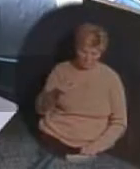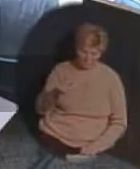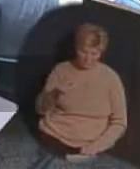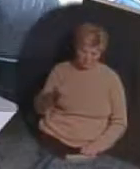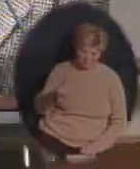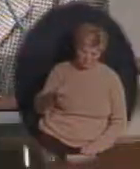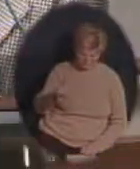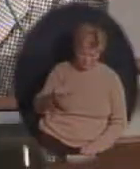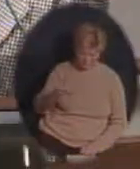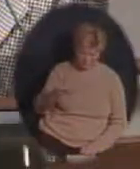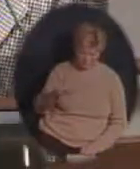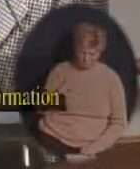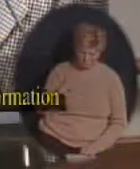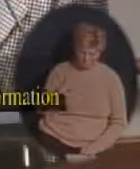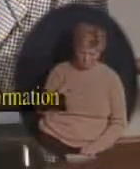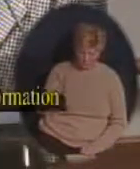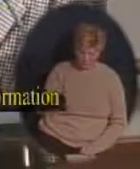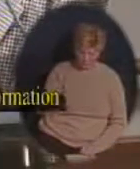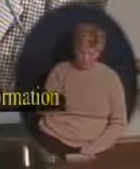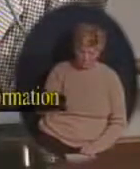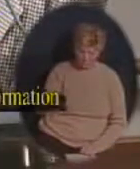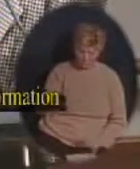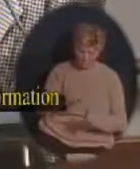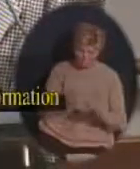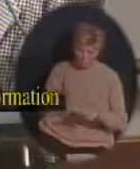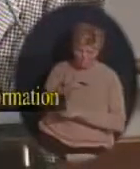Okay, National Merit finalists, please come forward.